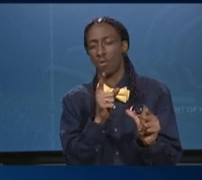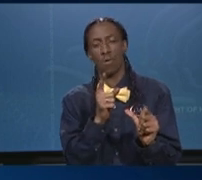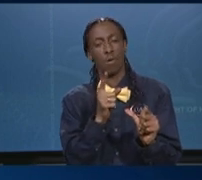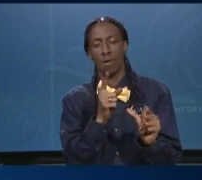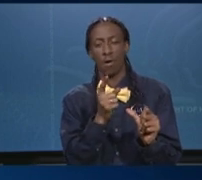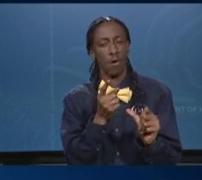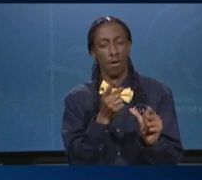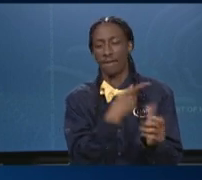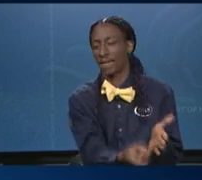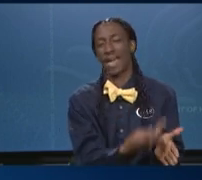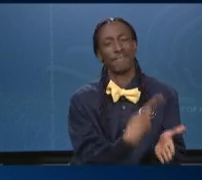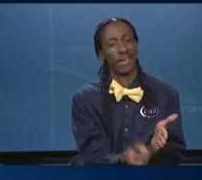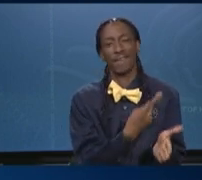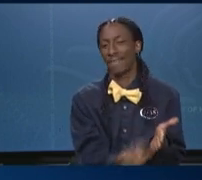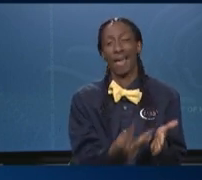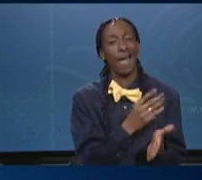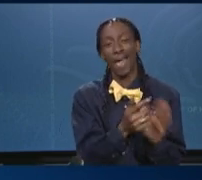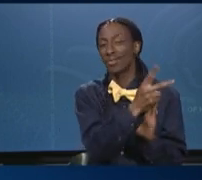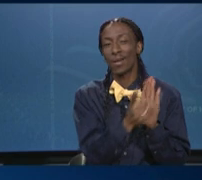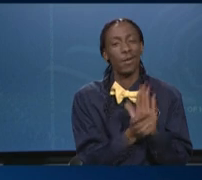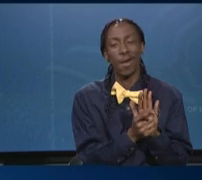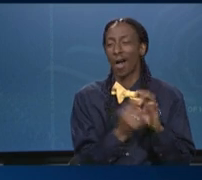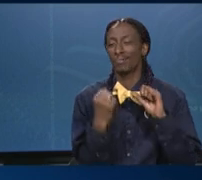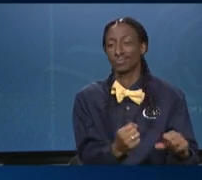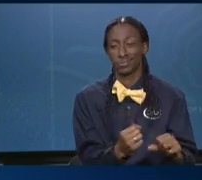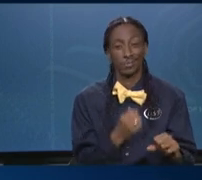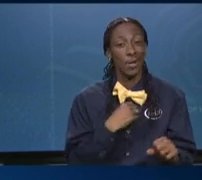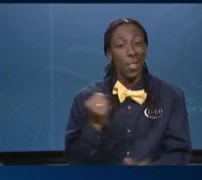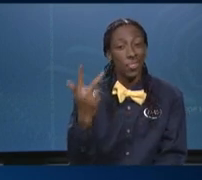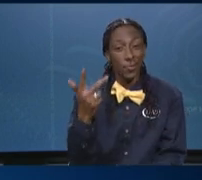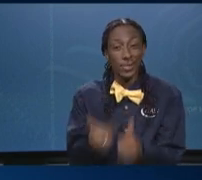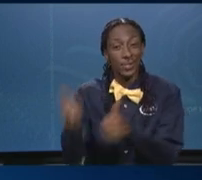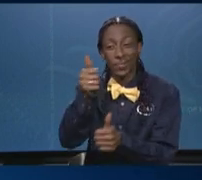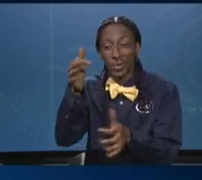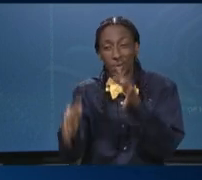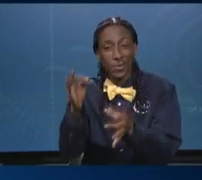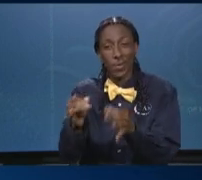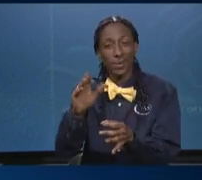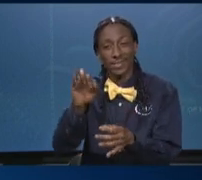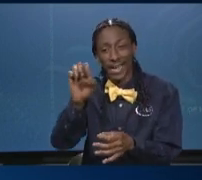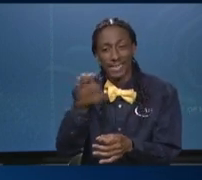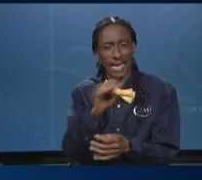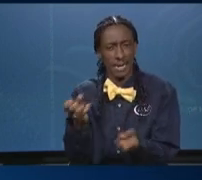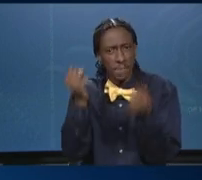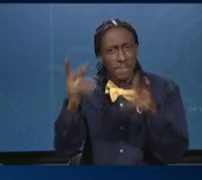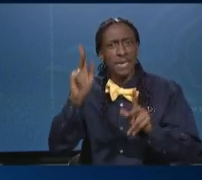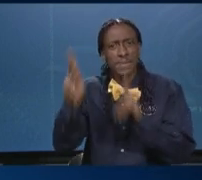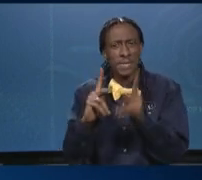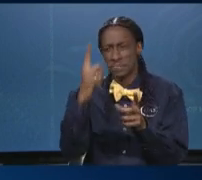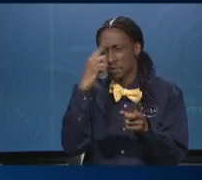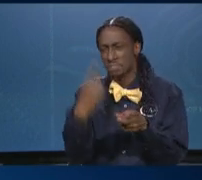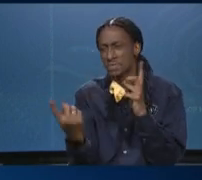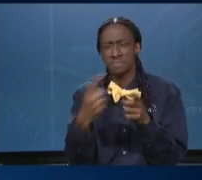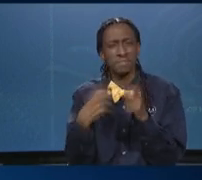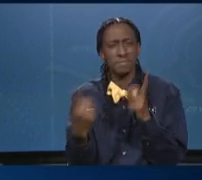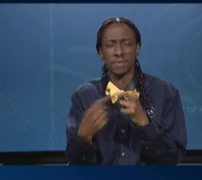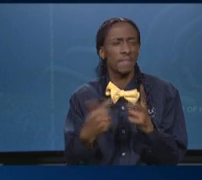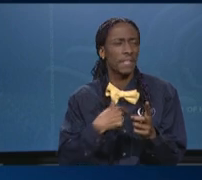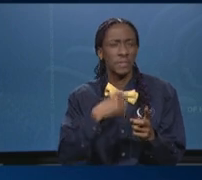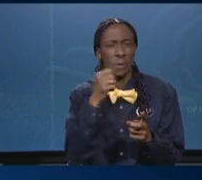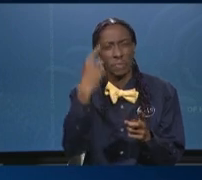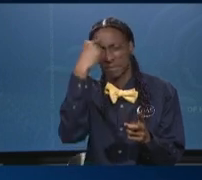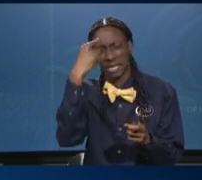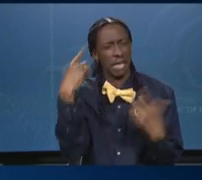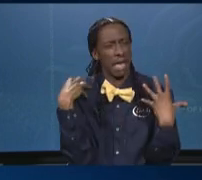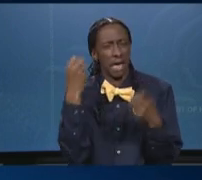and it's stronger for it. So after three Supreme Court cases and a lot of opposition by people who really don't believe that health care is a